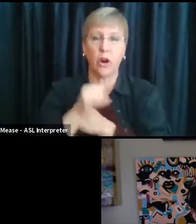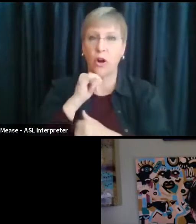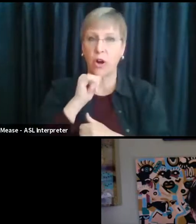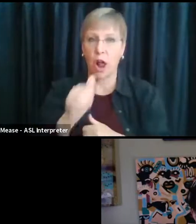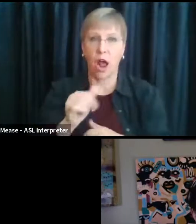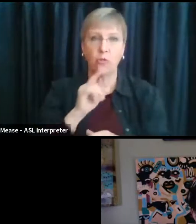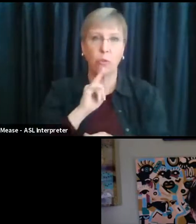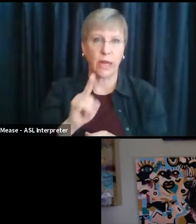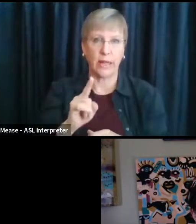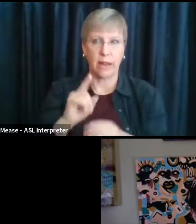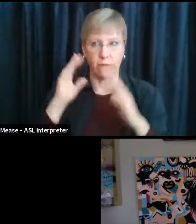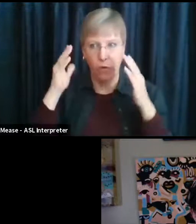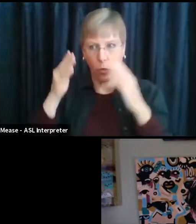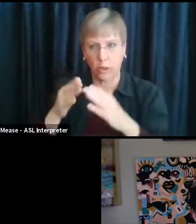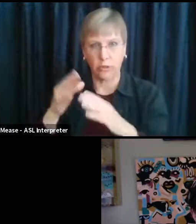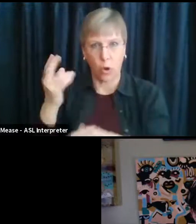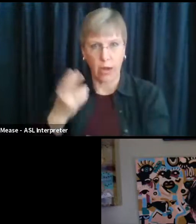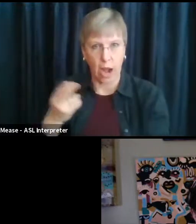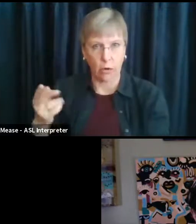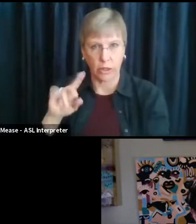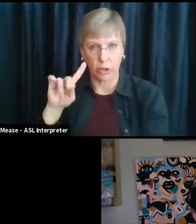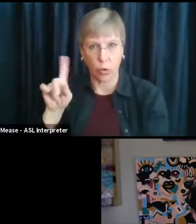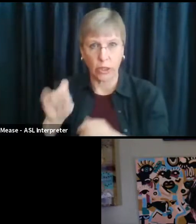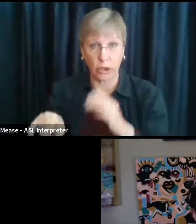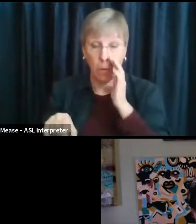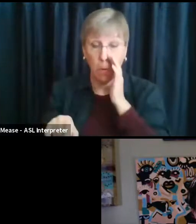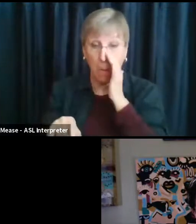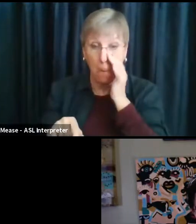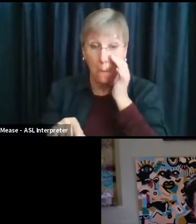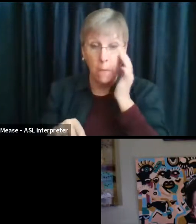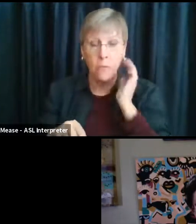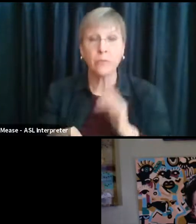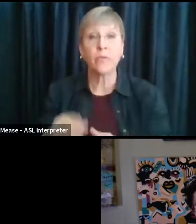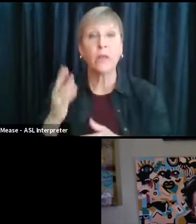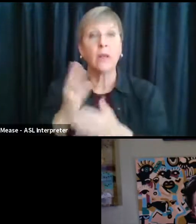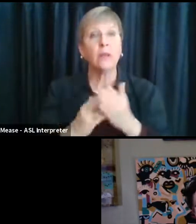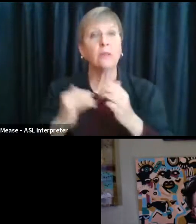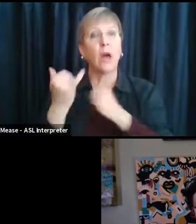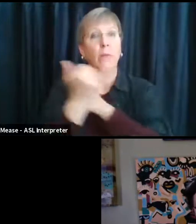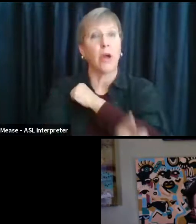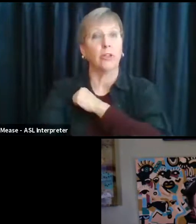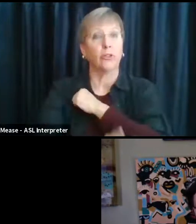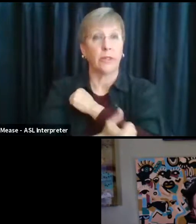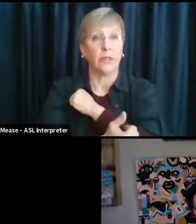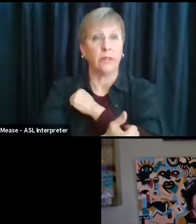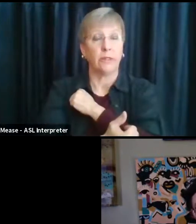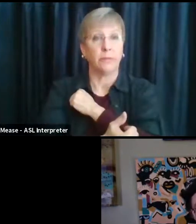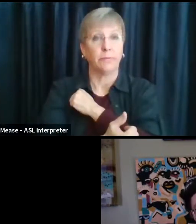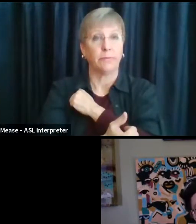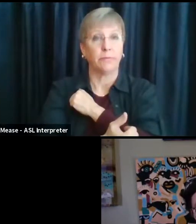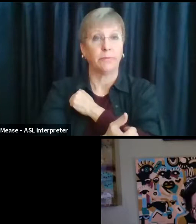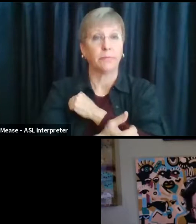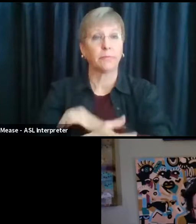really into the heritage questions. Some countries are have been